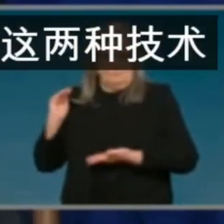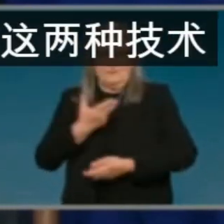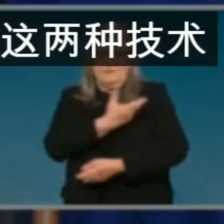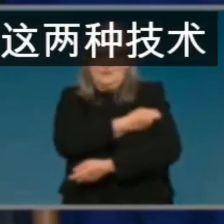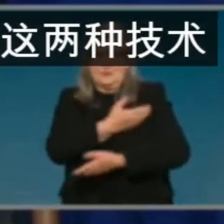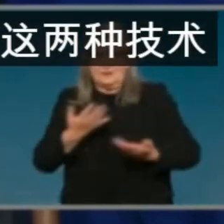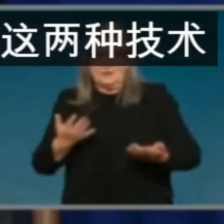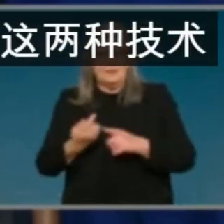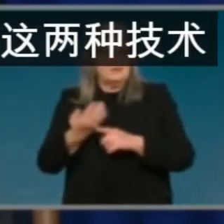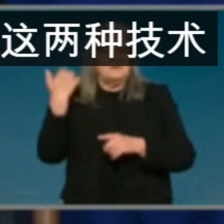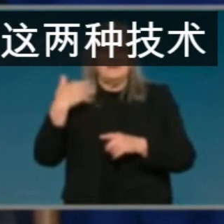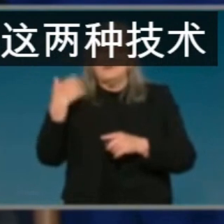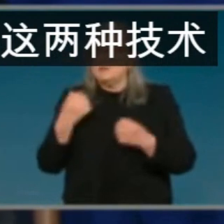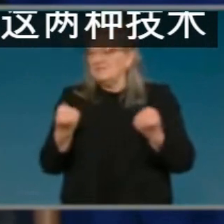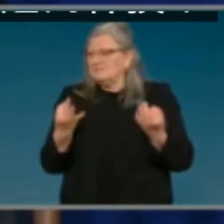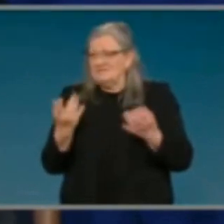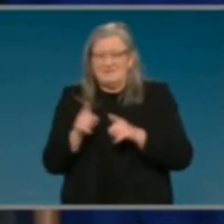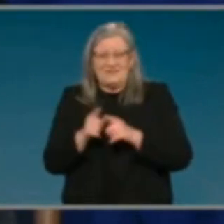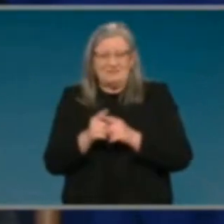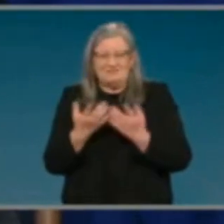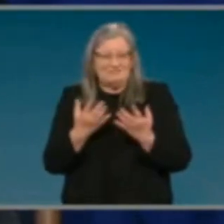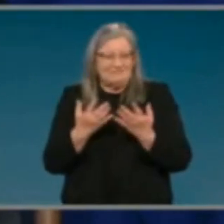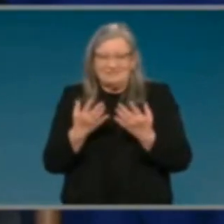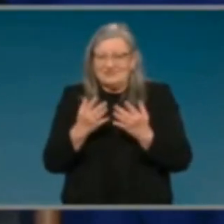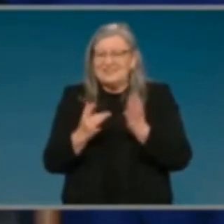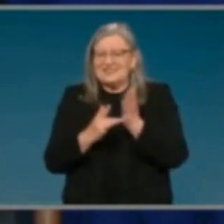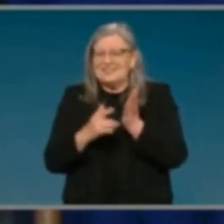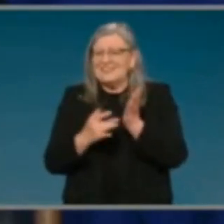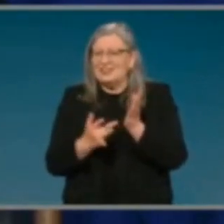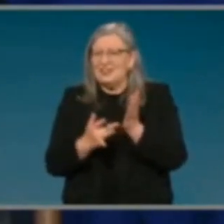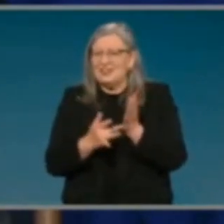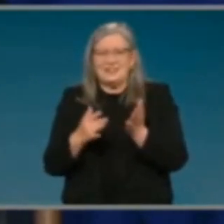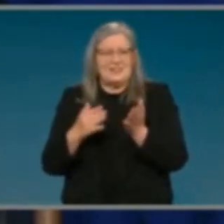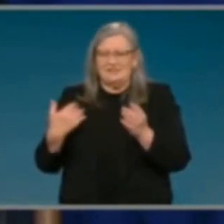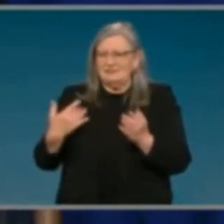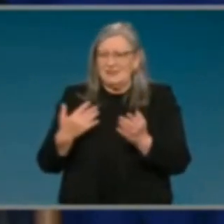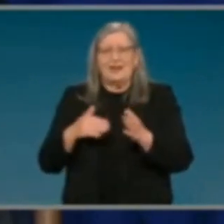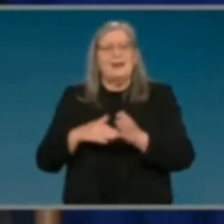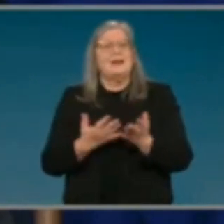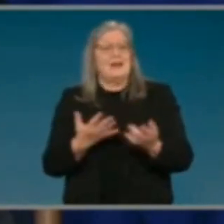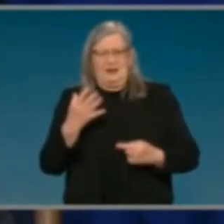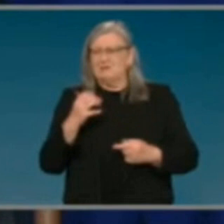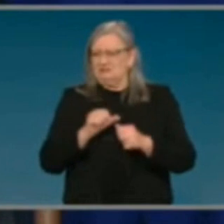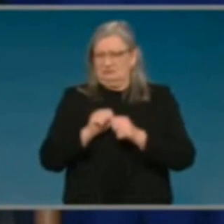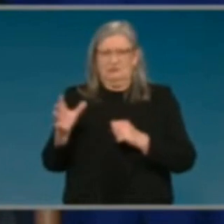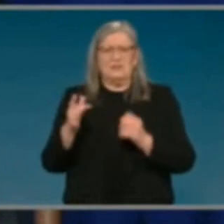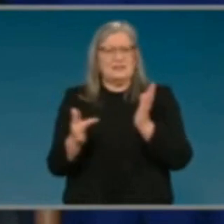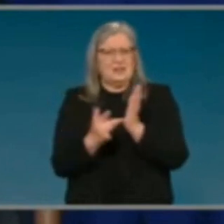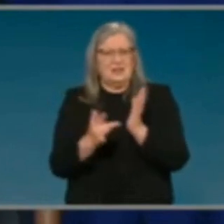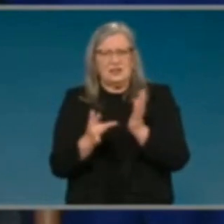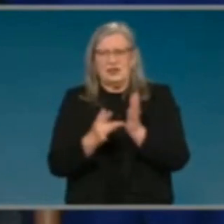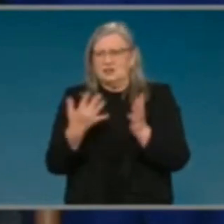both of those now. We have contracts with those companies. They are already starting on considering what they would do as